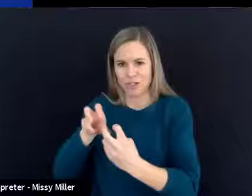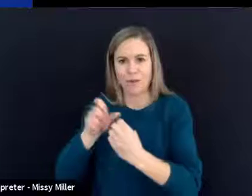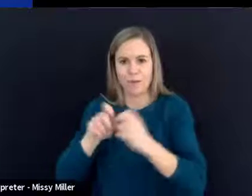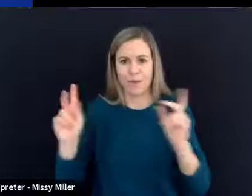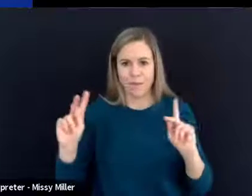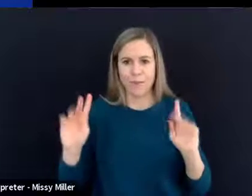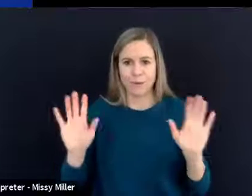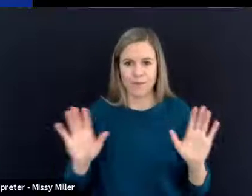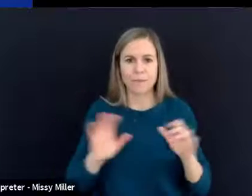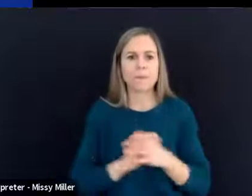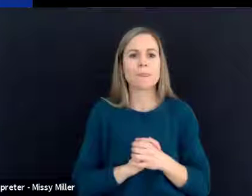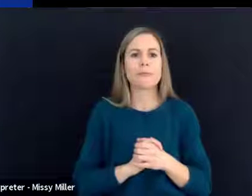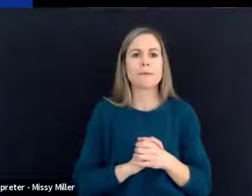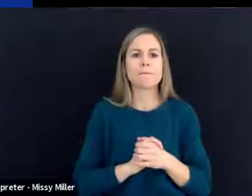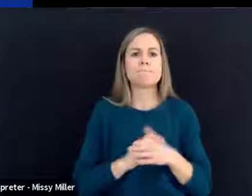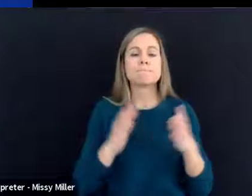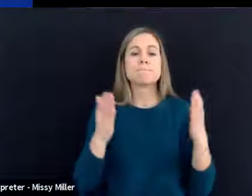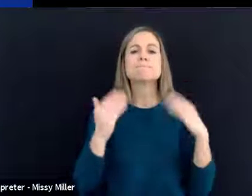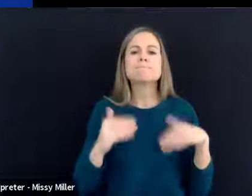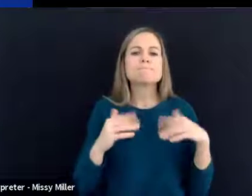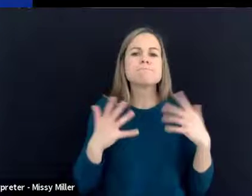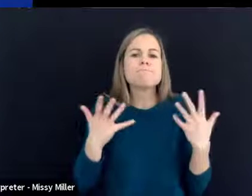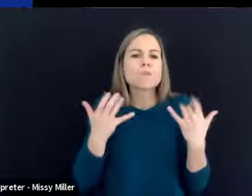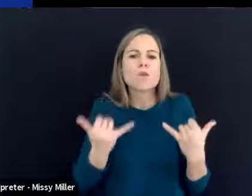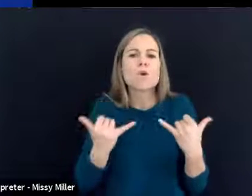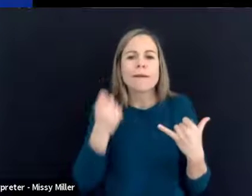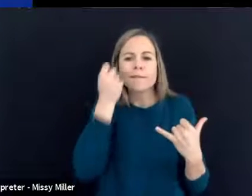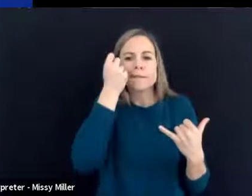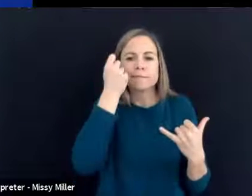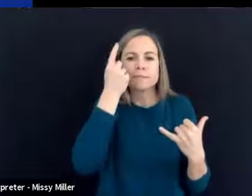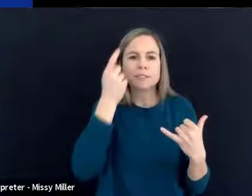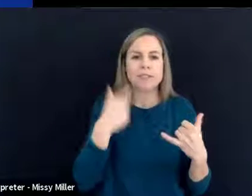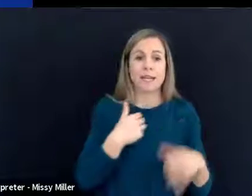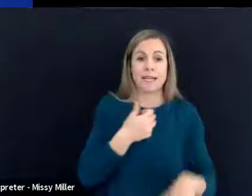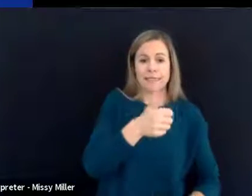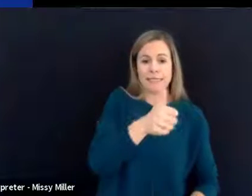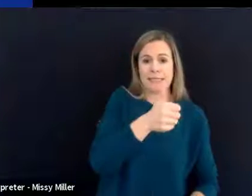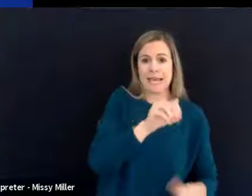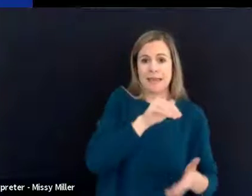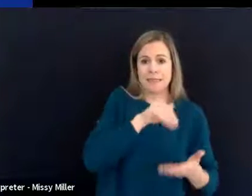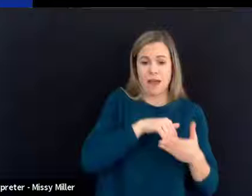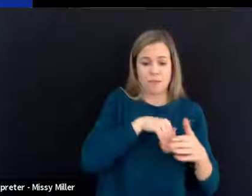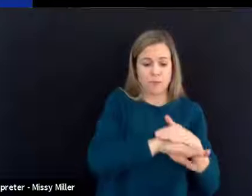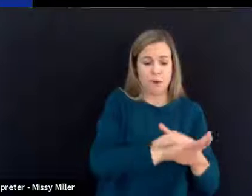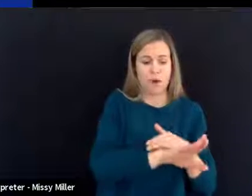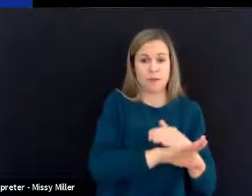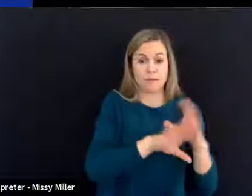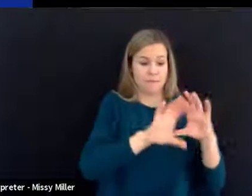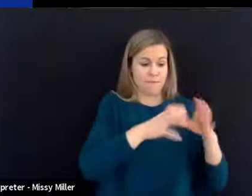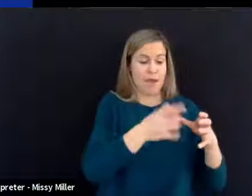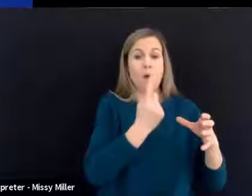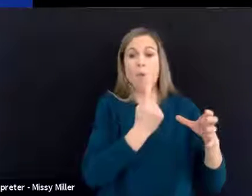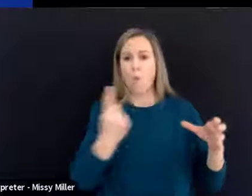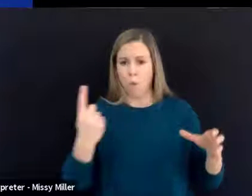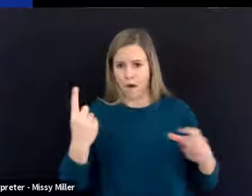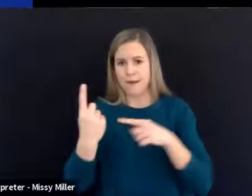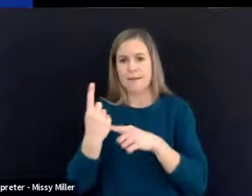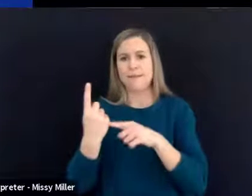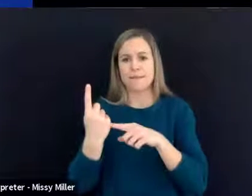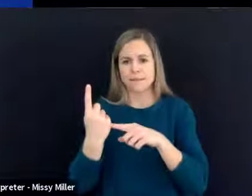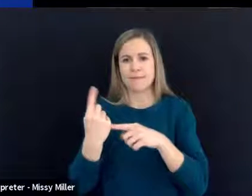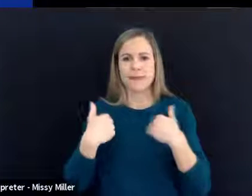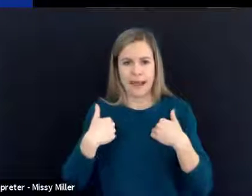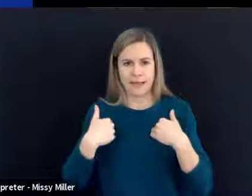So in terms of prevalence, about 1 in 10,000 births worldwide is what CHARGE